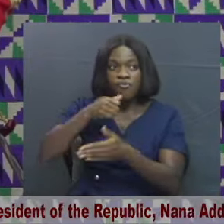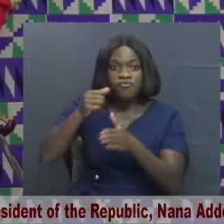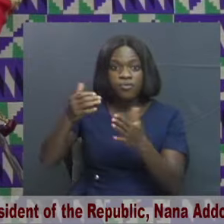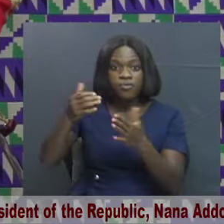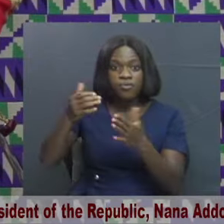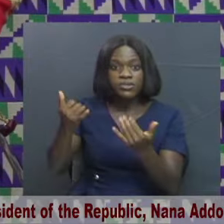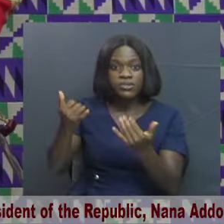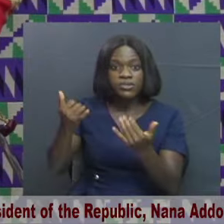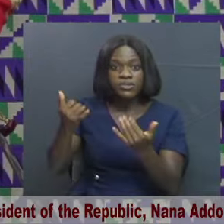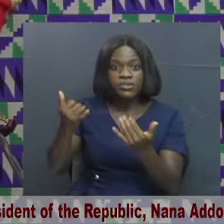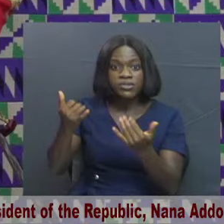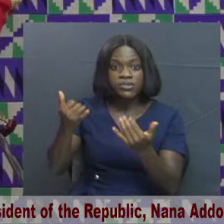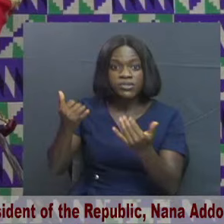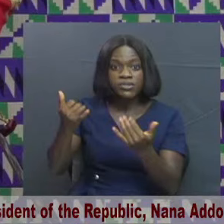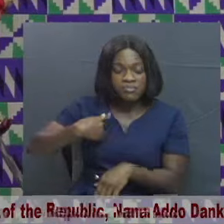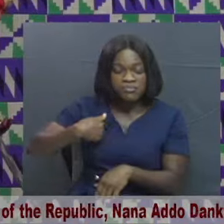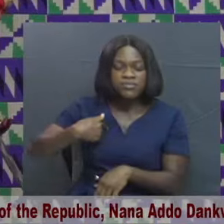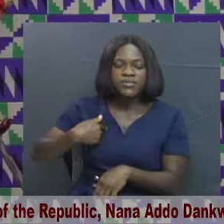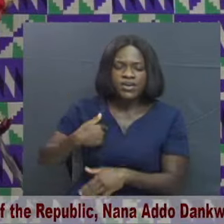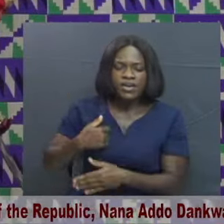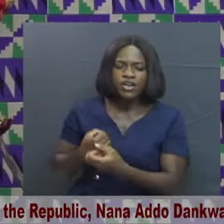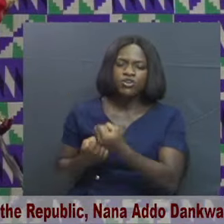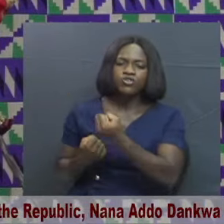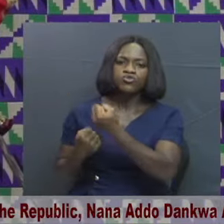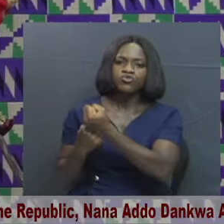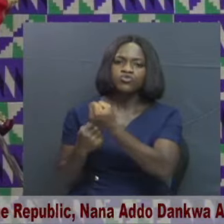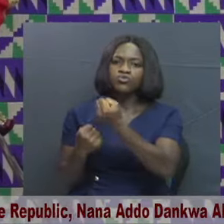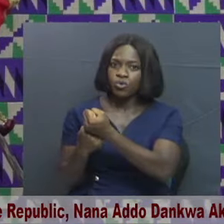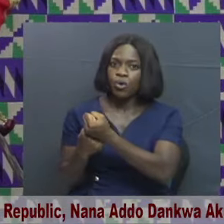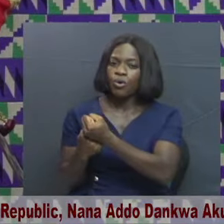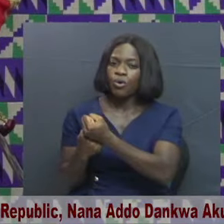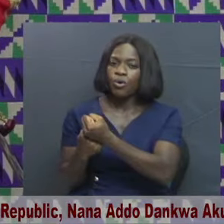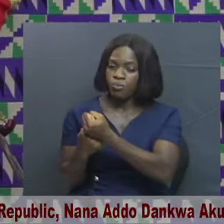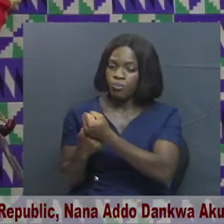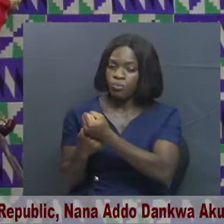that I will do right by them in the next Coco